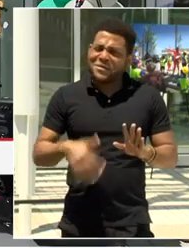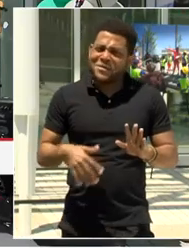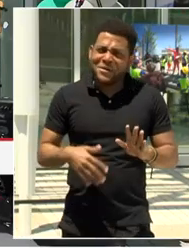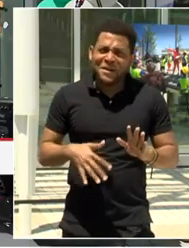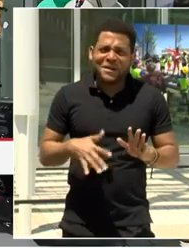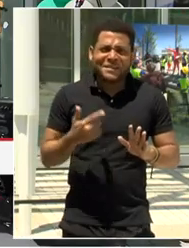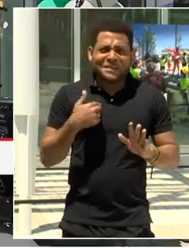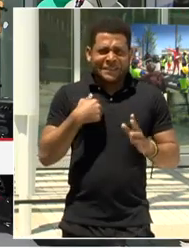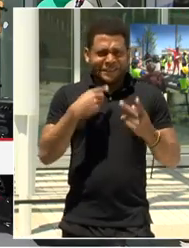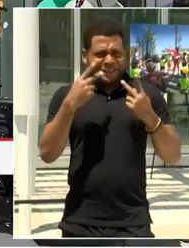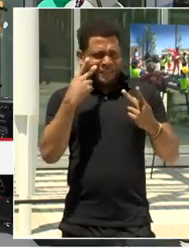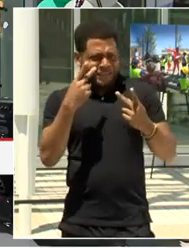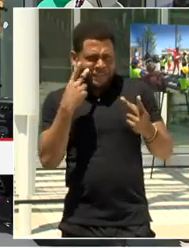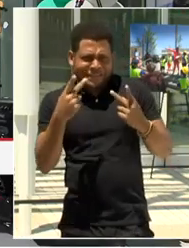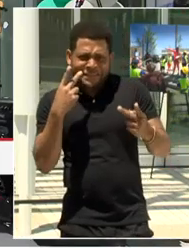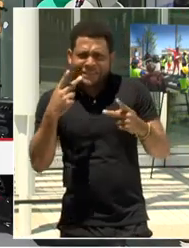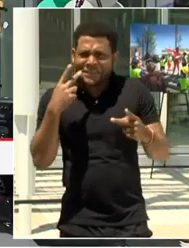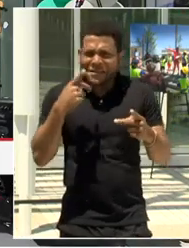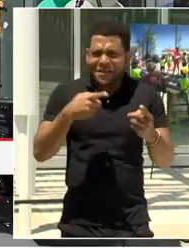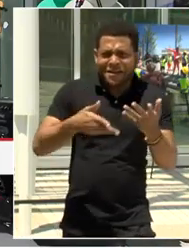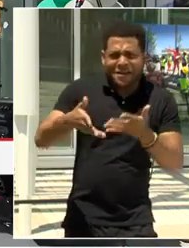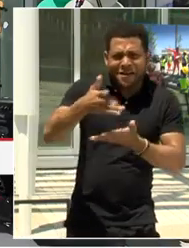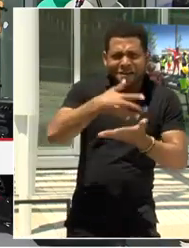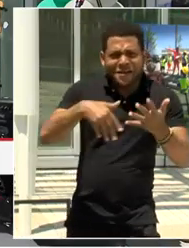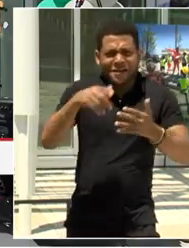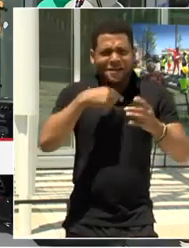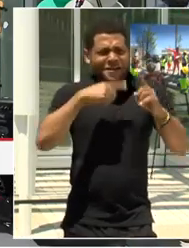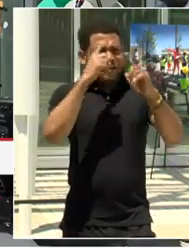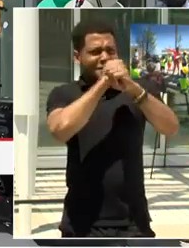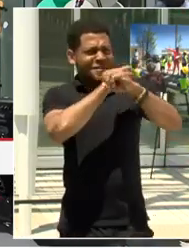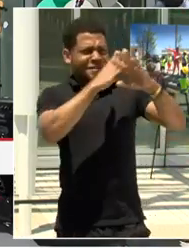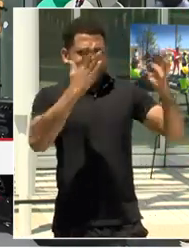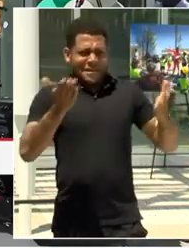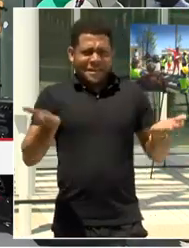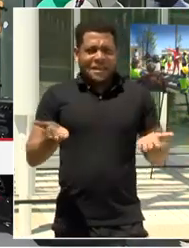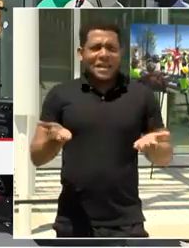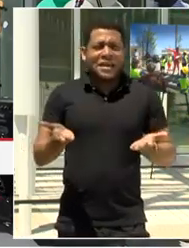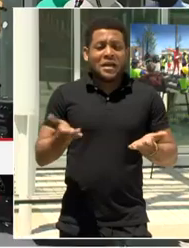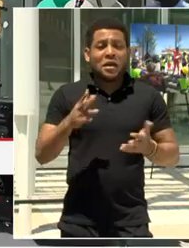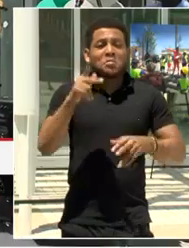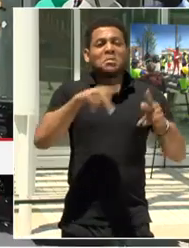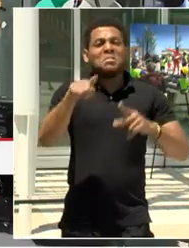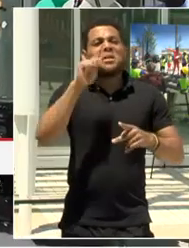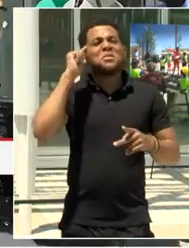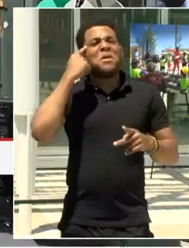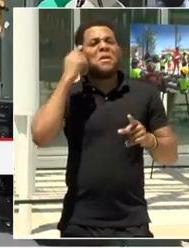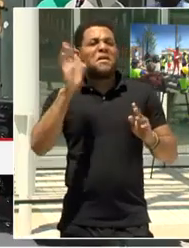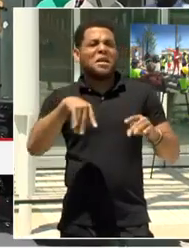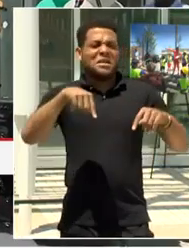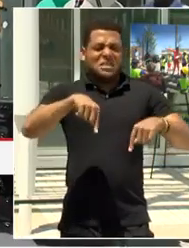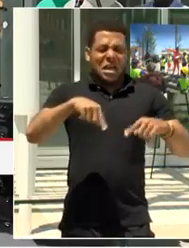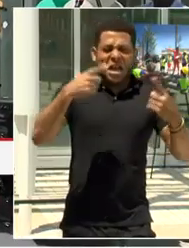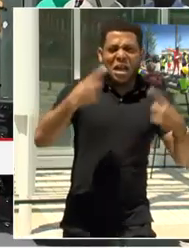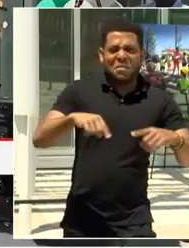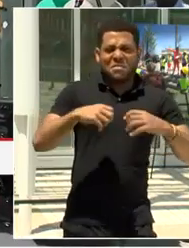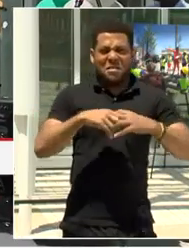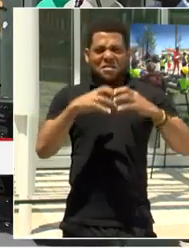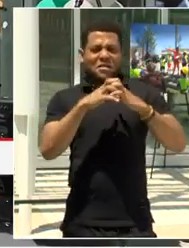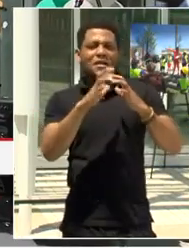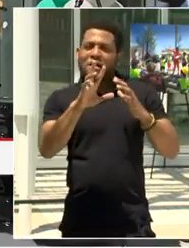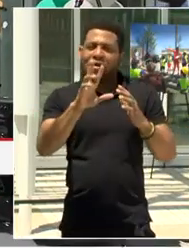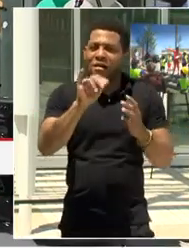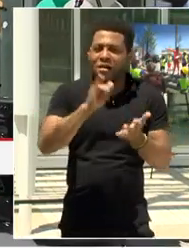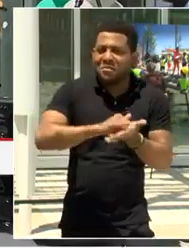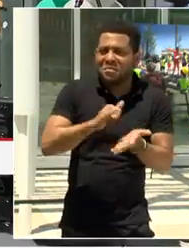become. Of course, many people thought nothing could ever happen here on this level. But